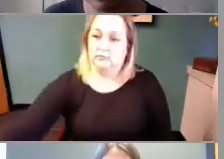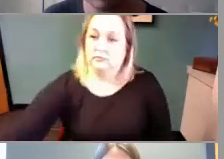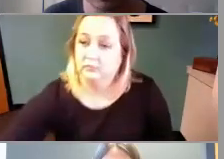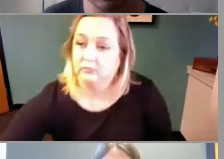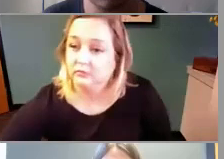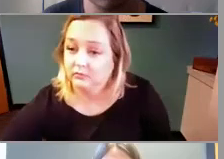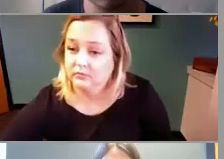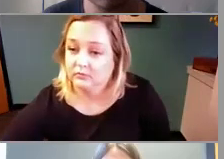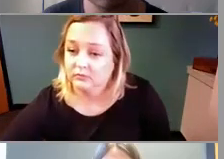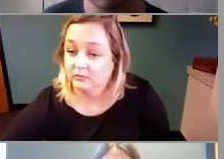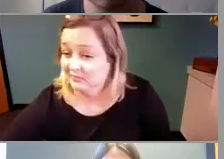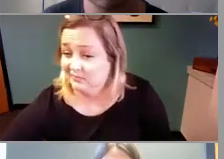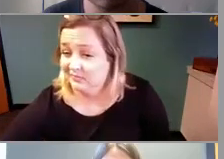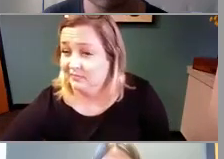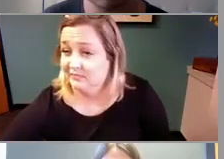Still confusing?